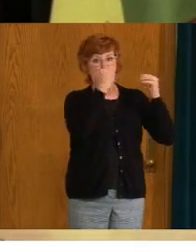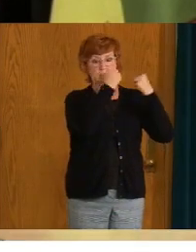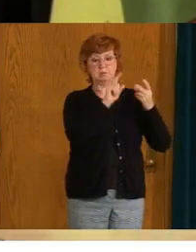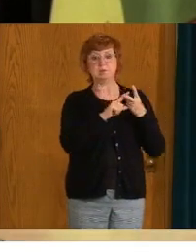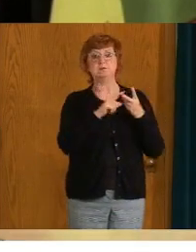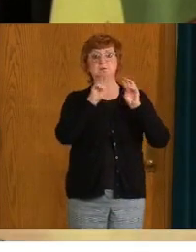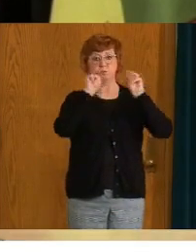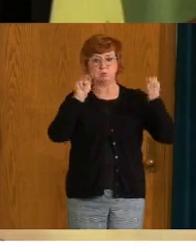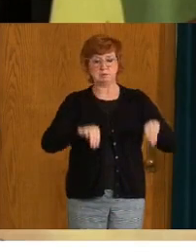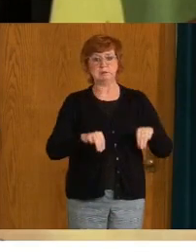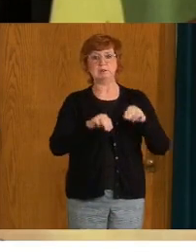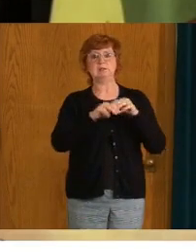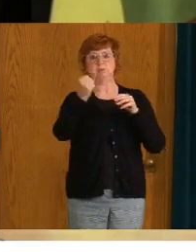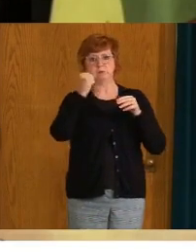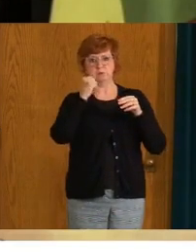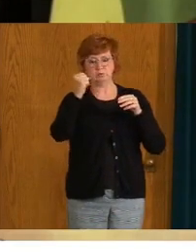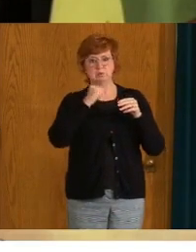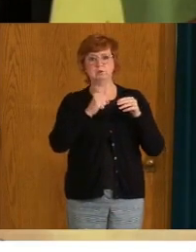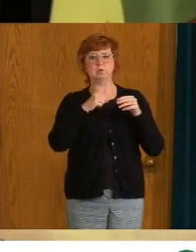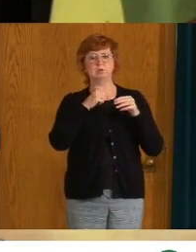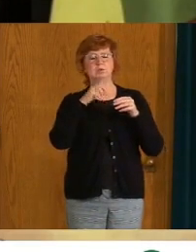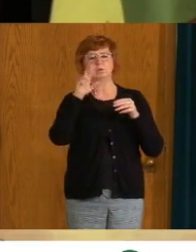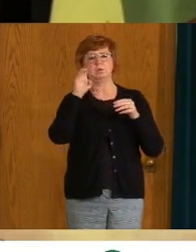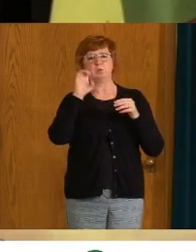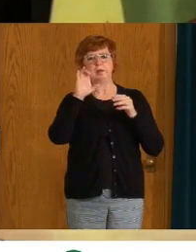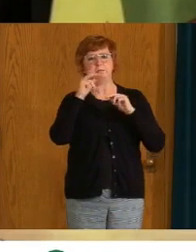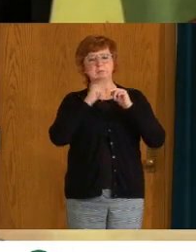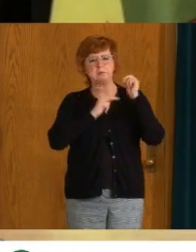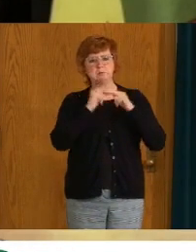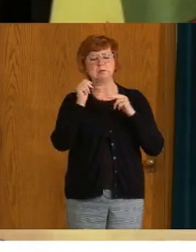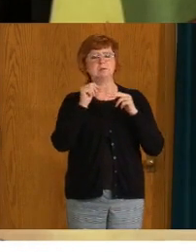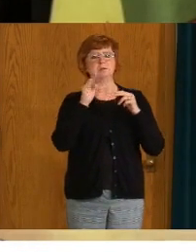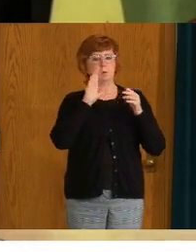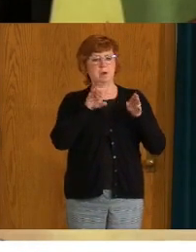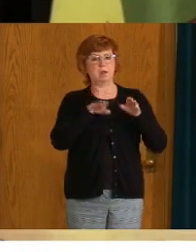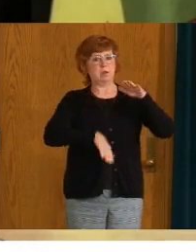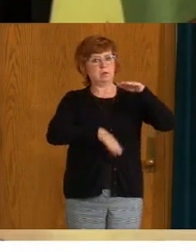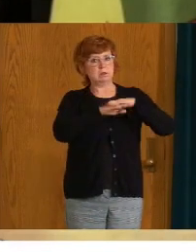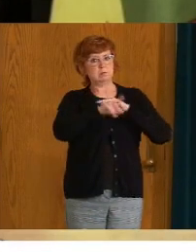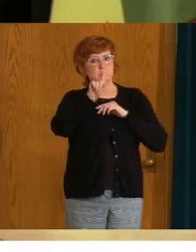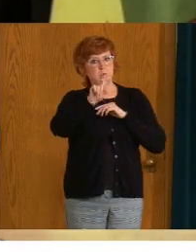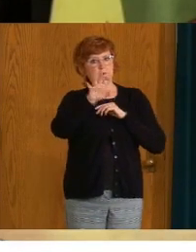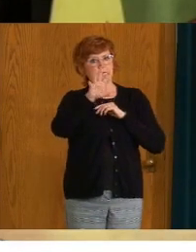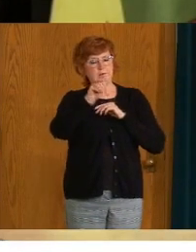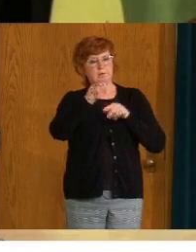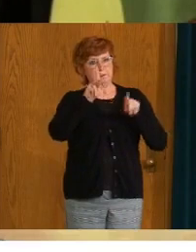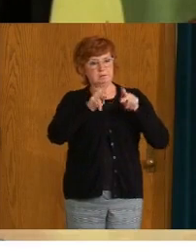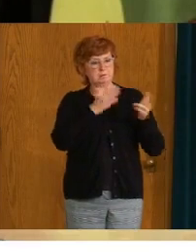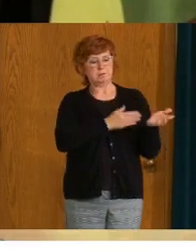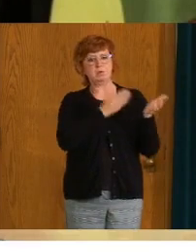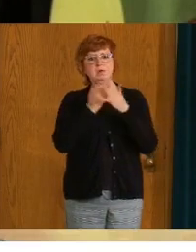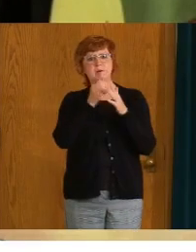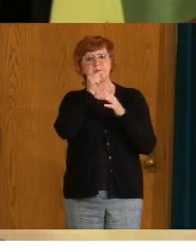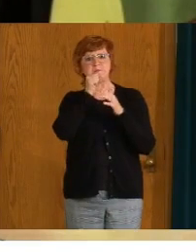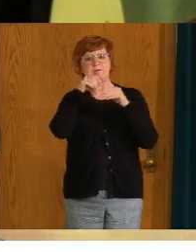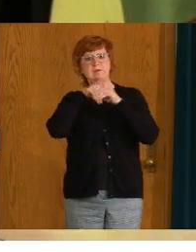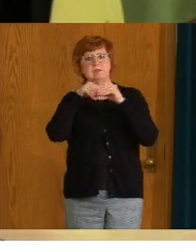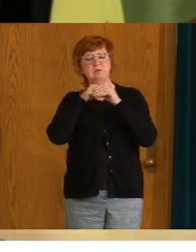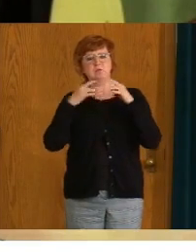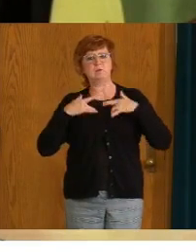museums, and recreational facilities will be able to increase their capacity to 150 people. And private indoor gatherings,